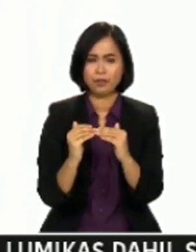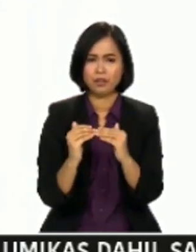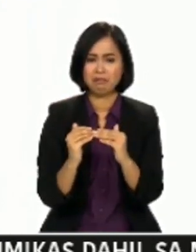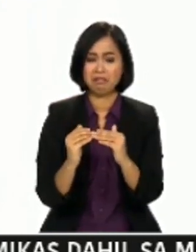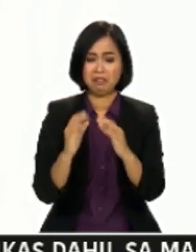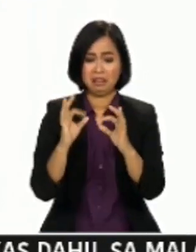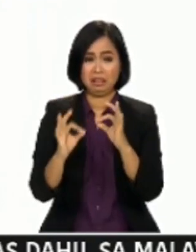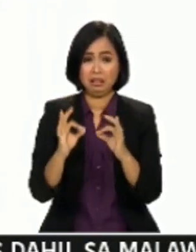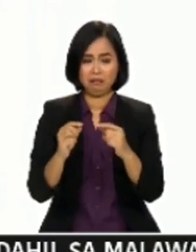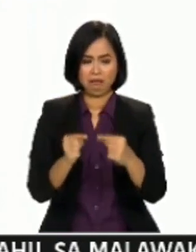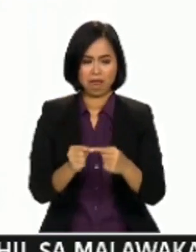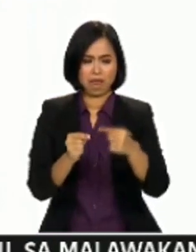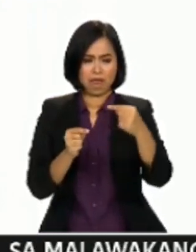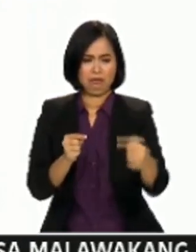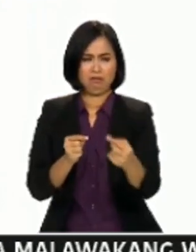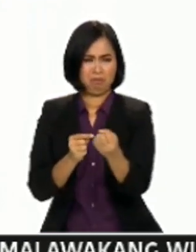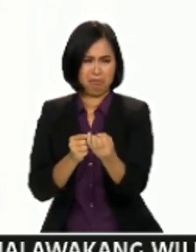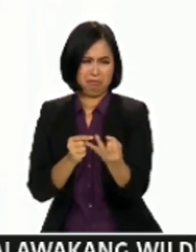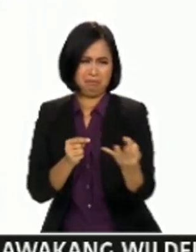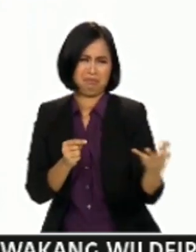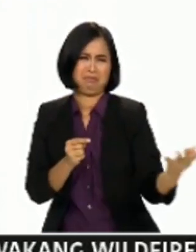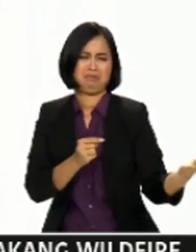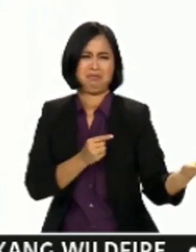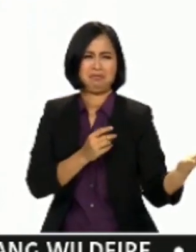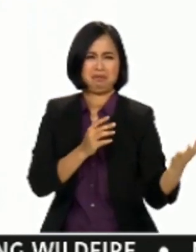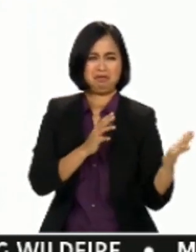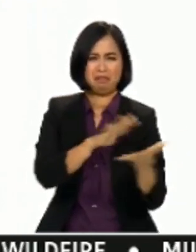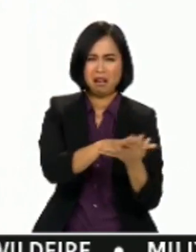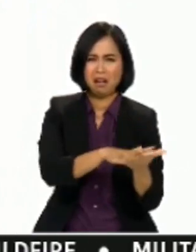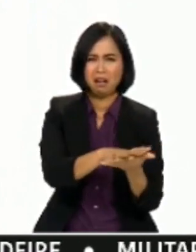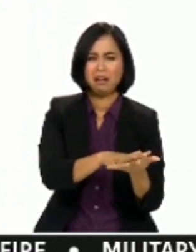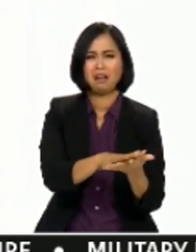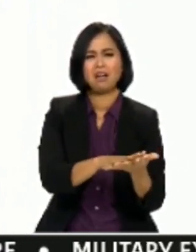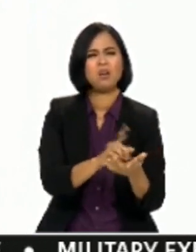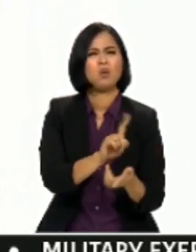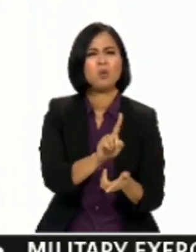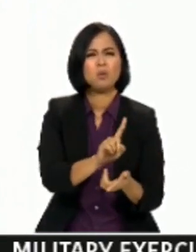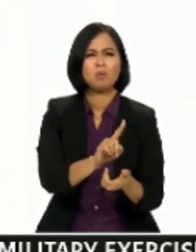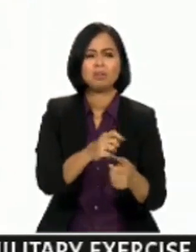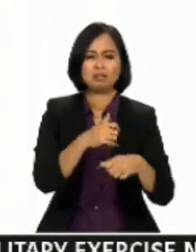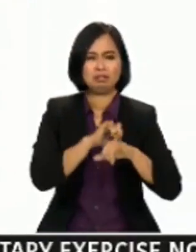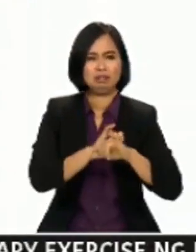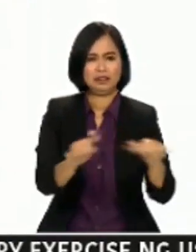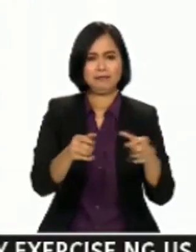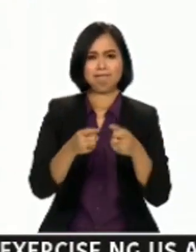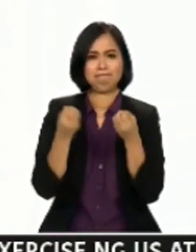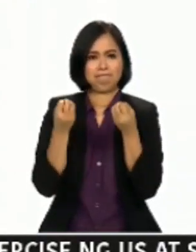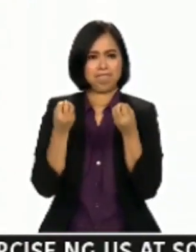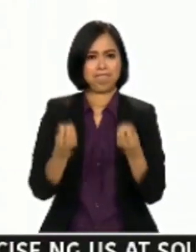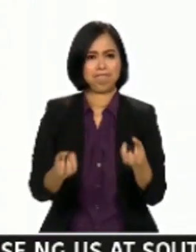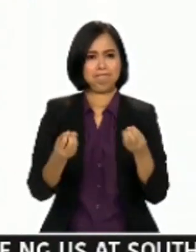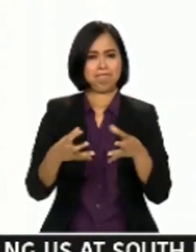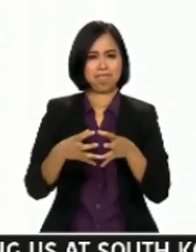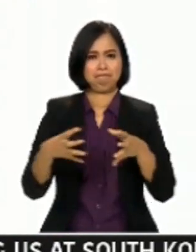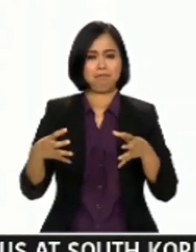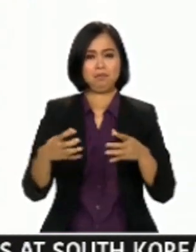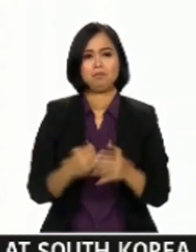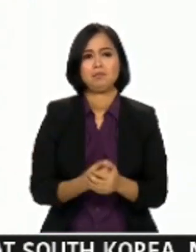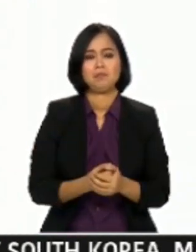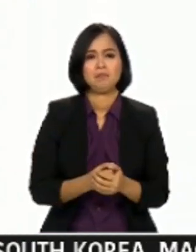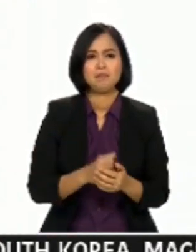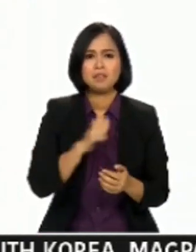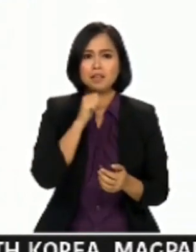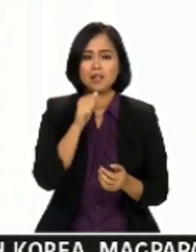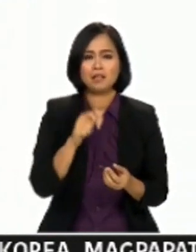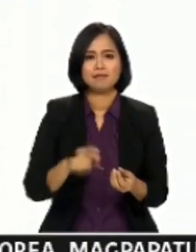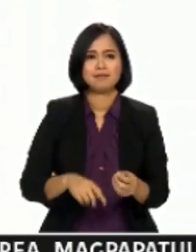in terms of numbers and noise, makes a majority. For it is not the eagle